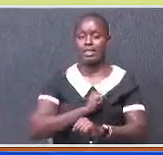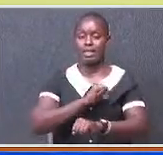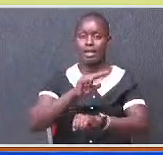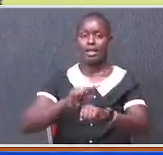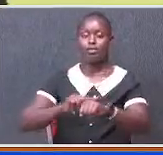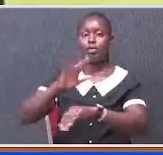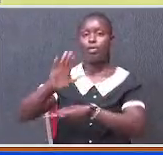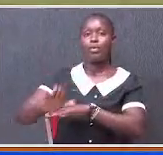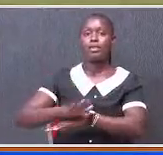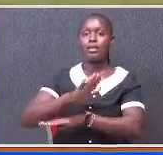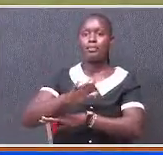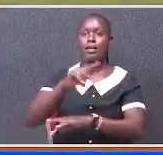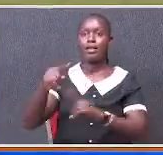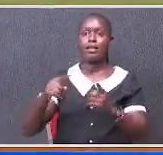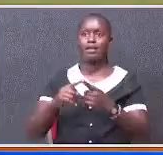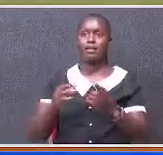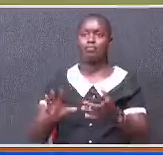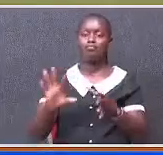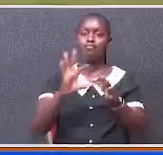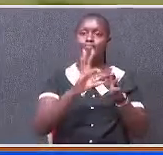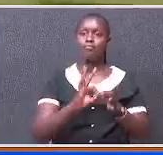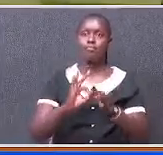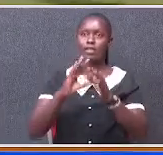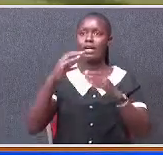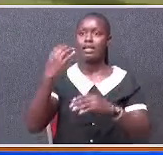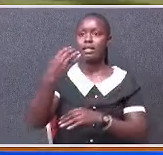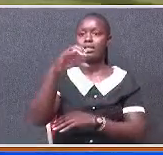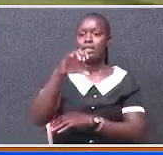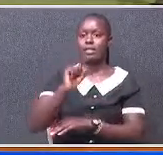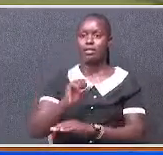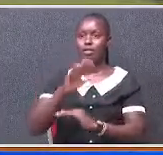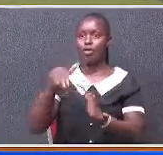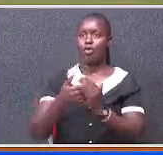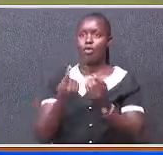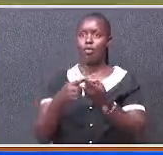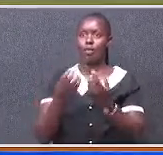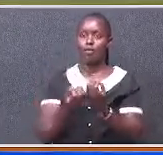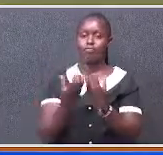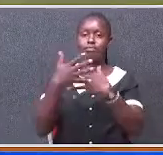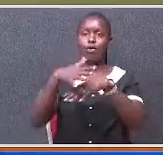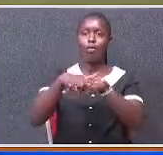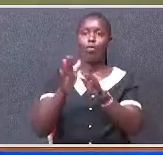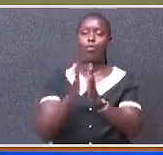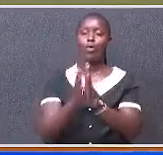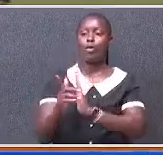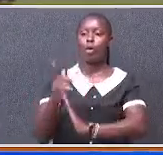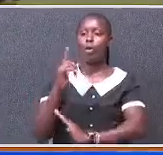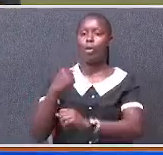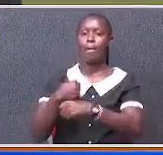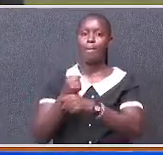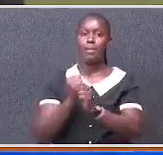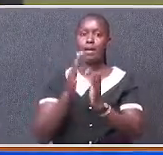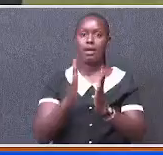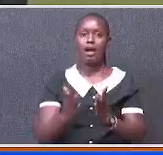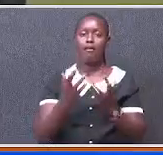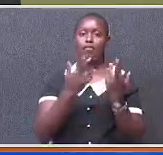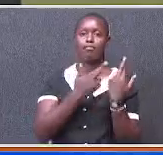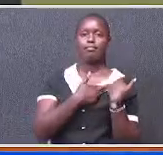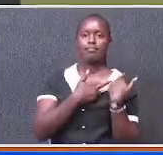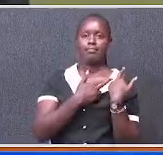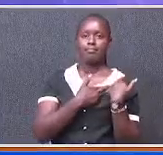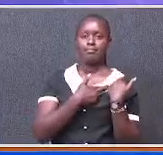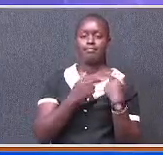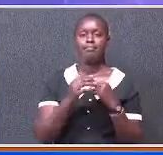has culminated into a formula in which the CSs will engage with the lawmakers for accountability sessions. Flora Limuki,